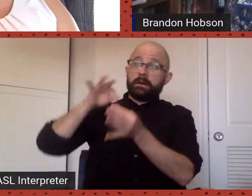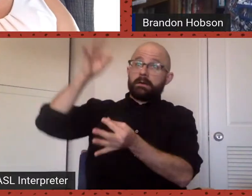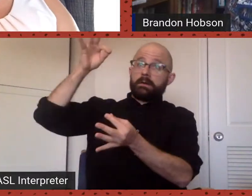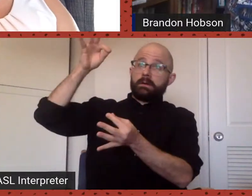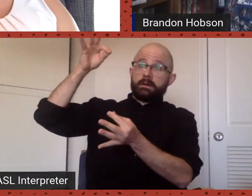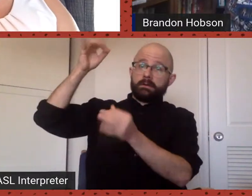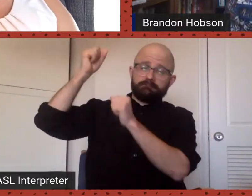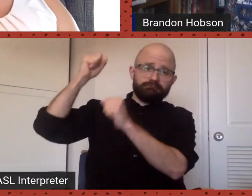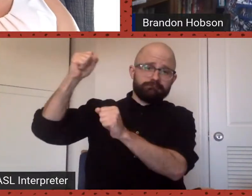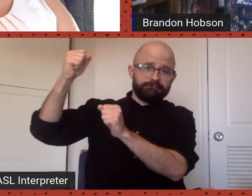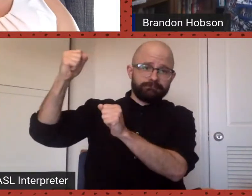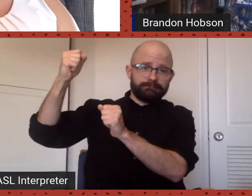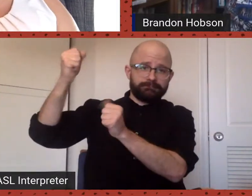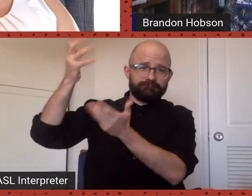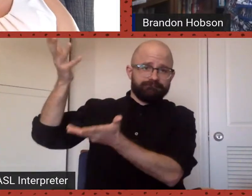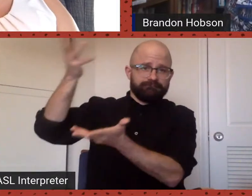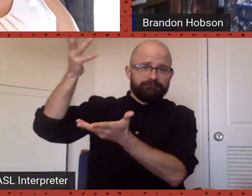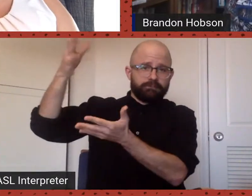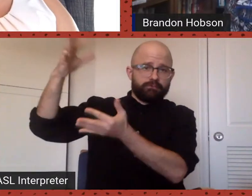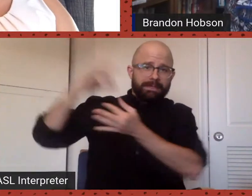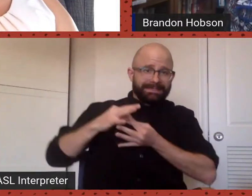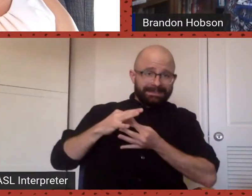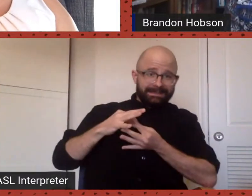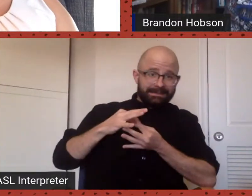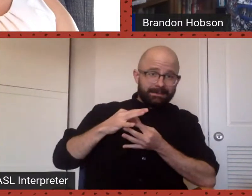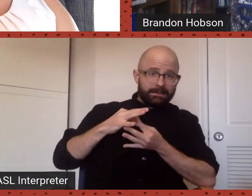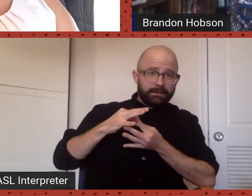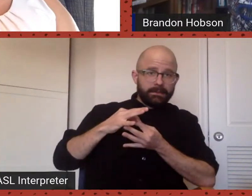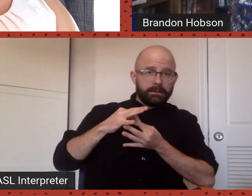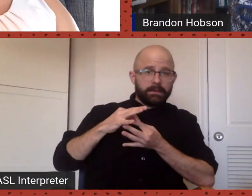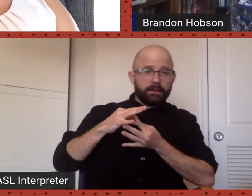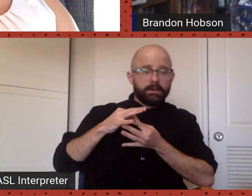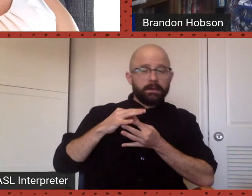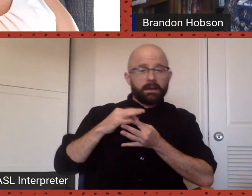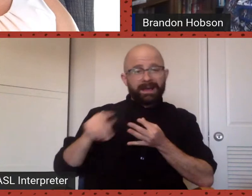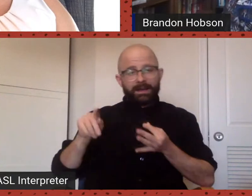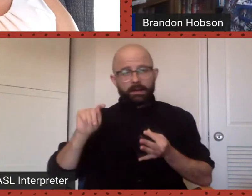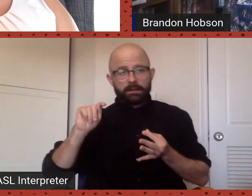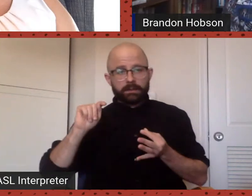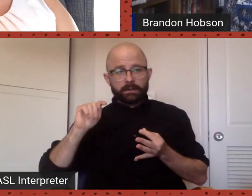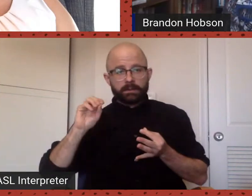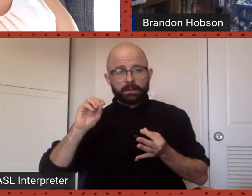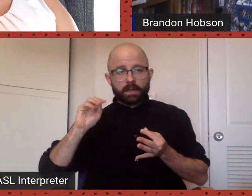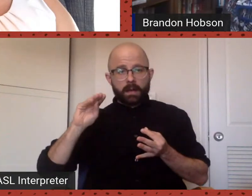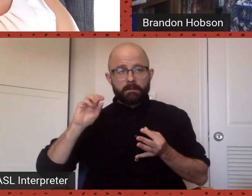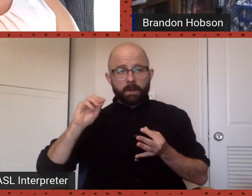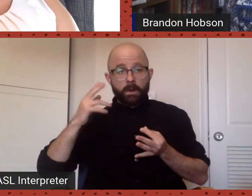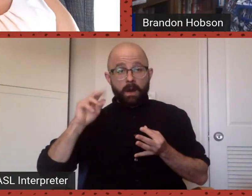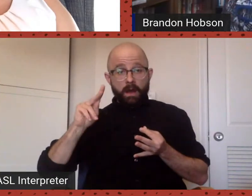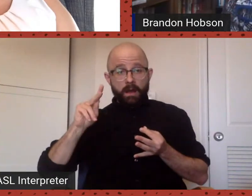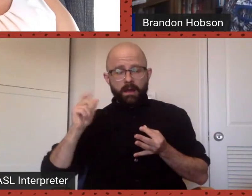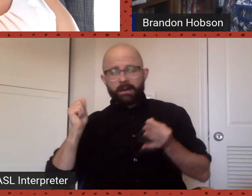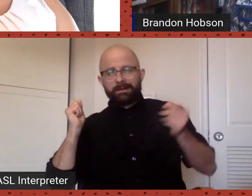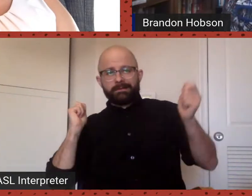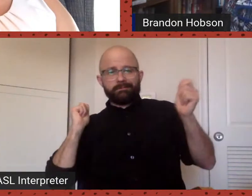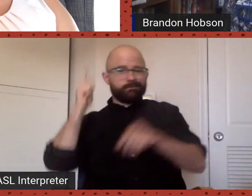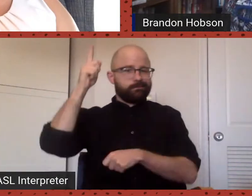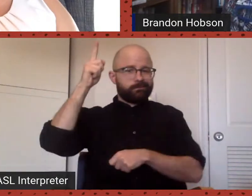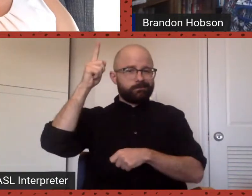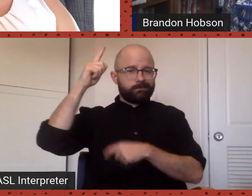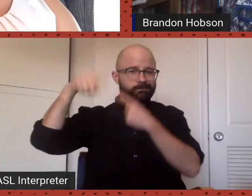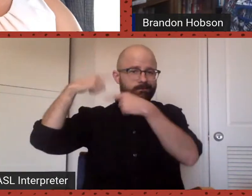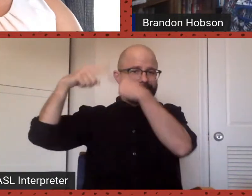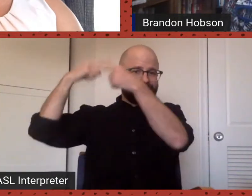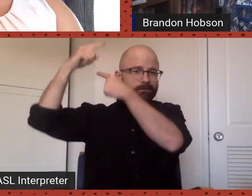powerfully that she threw a tomahawk into the night sky in the rain, and it never came